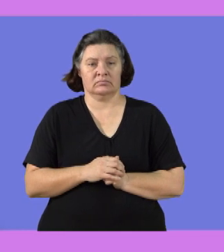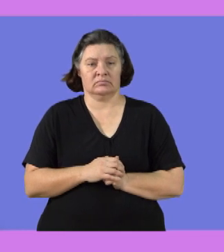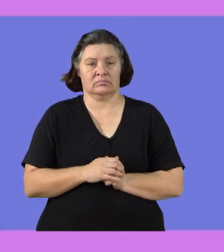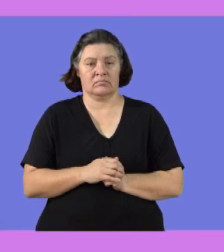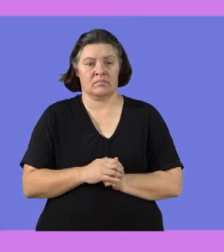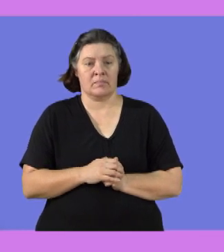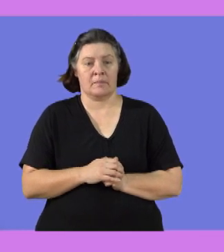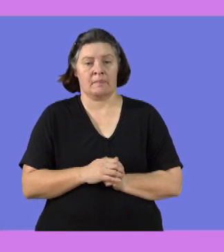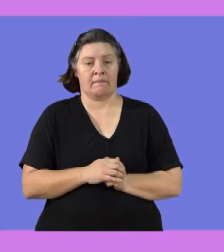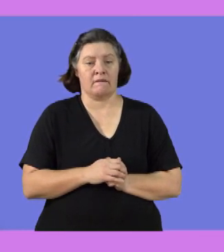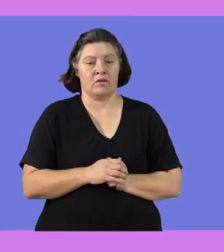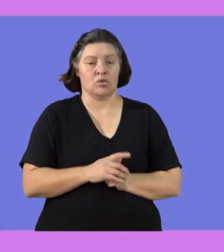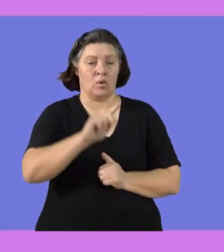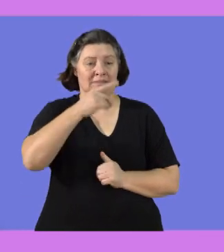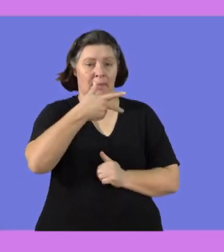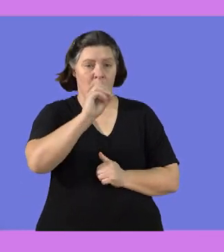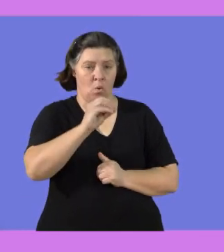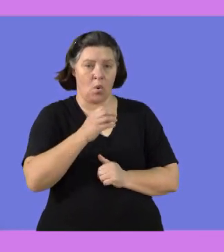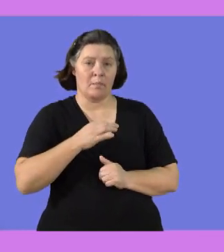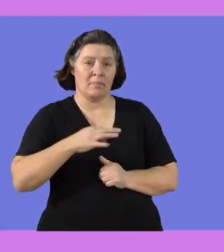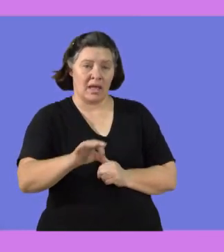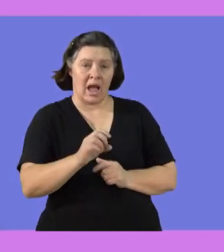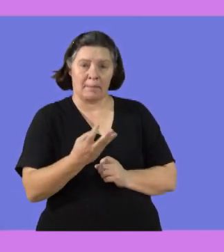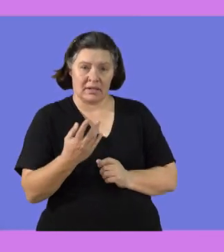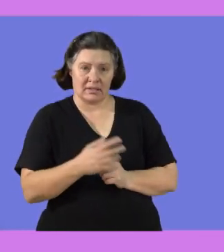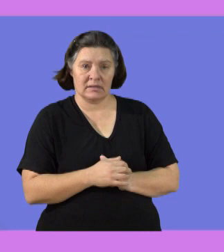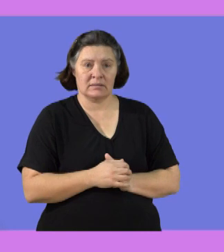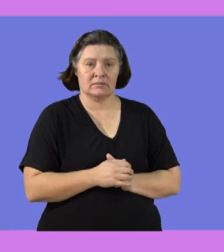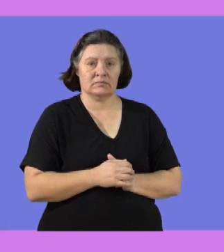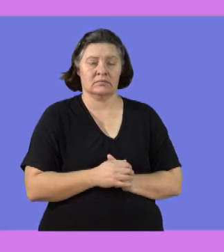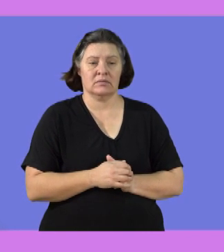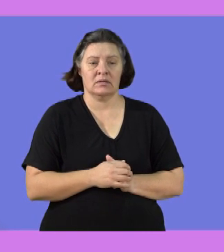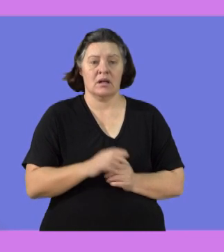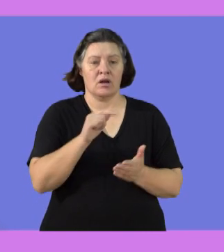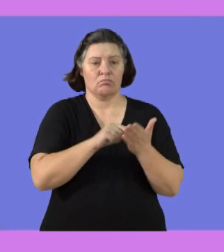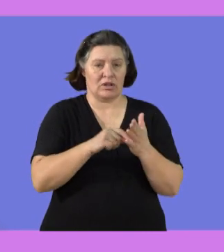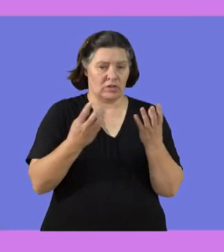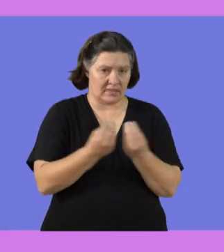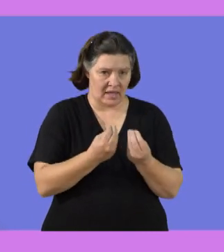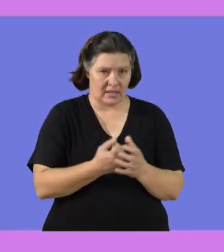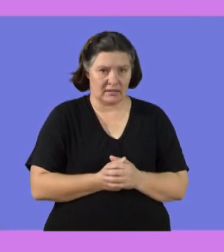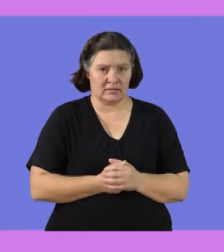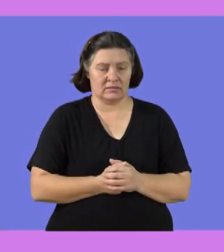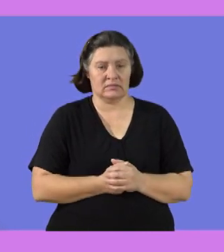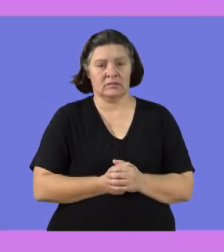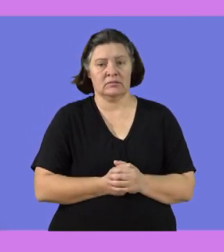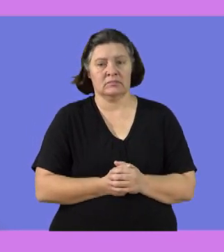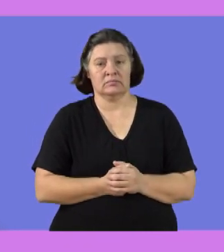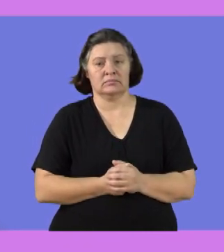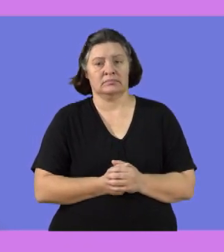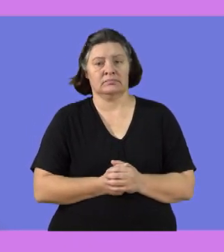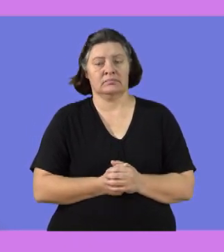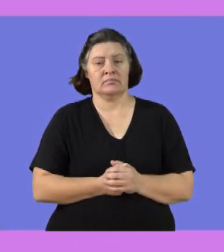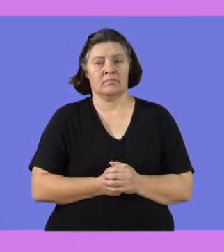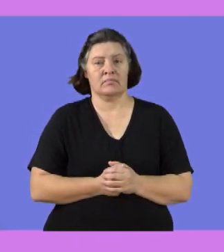2,085. So now, let us press the calculator together. As we press the calculator